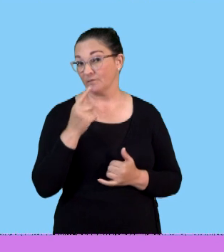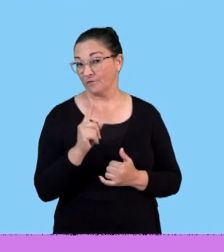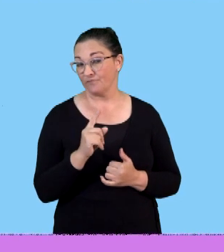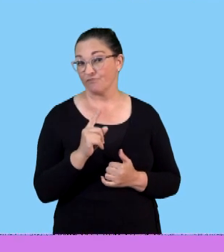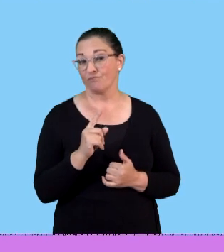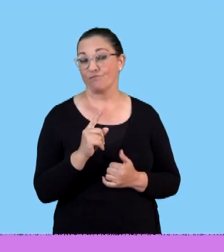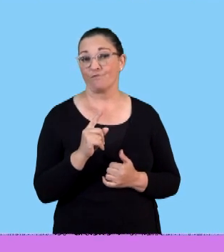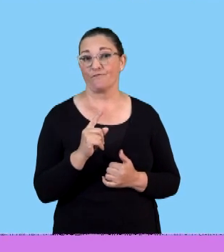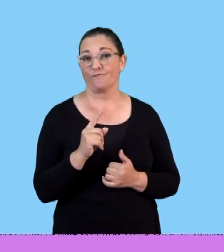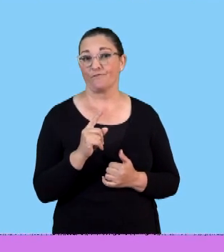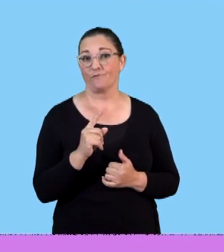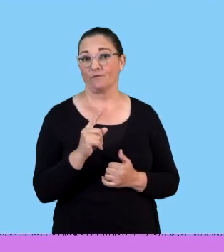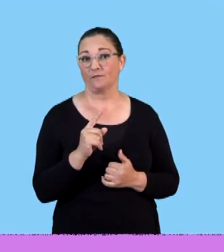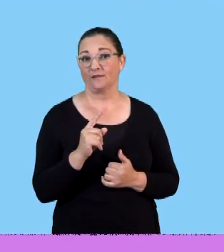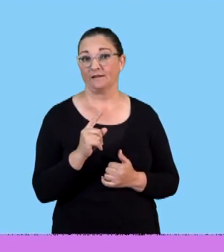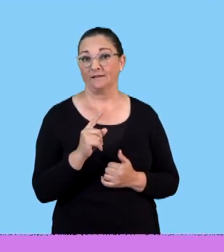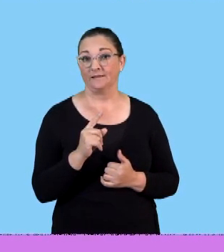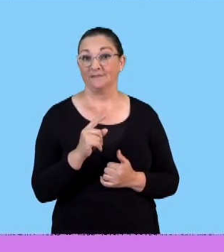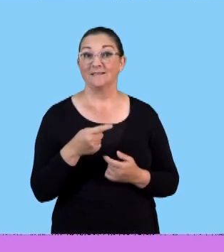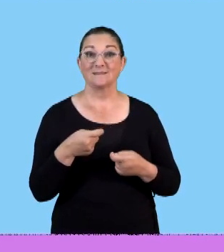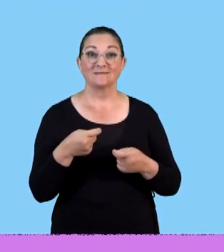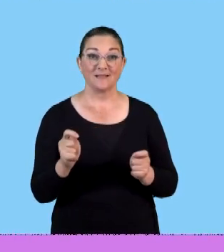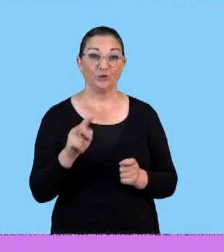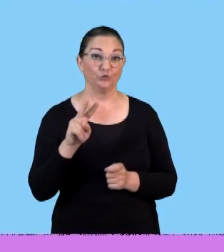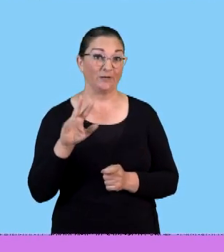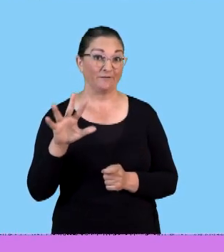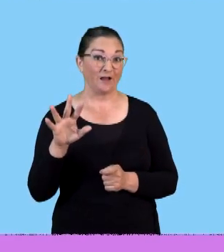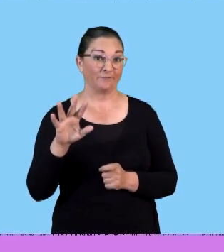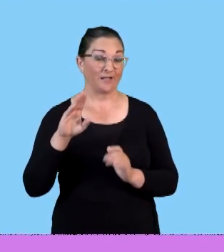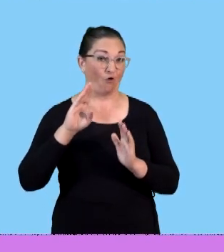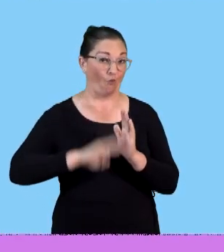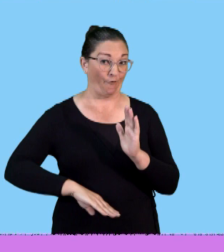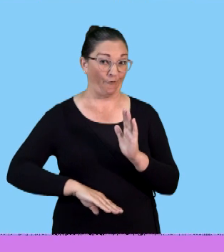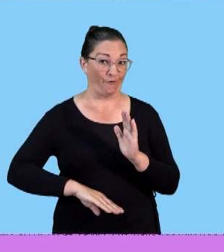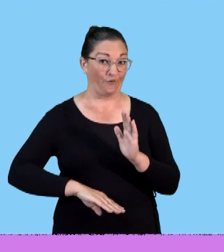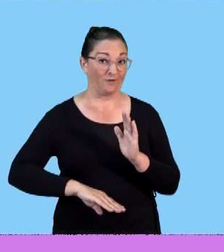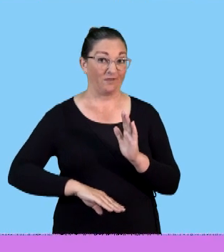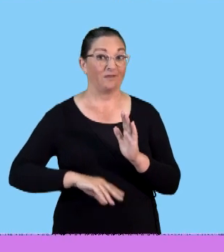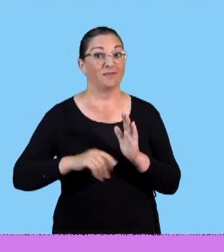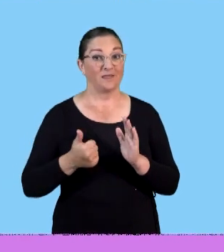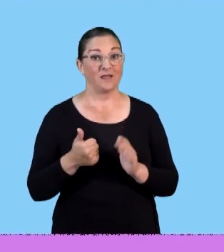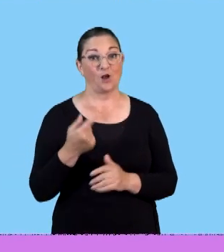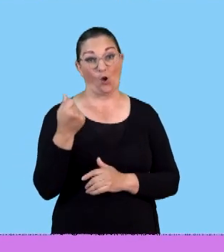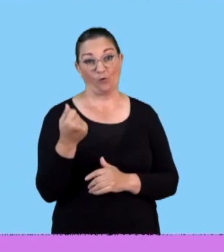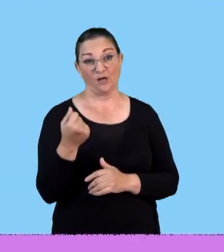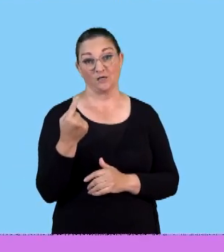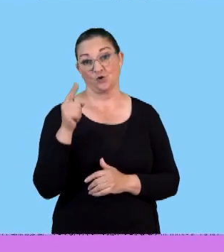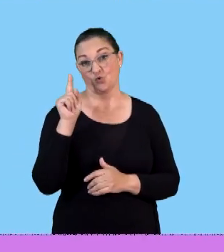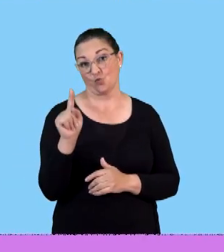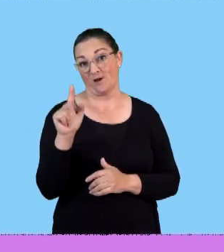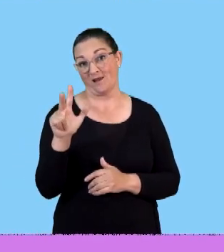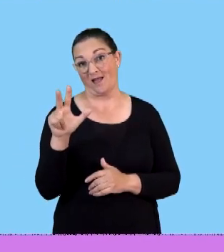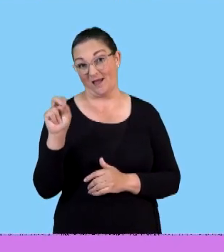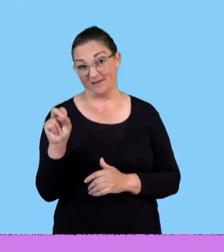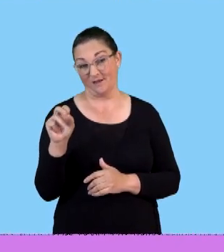remember we said, it says here, there's a sale, 25% discount, and then also the price of tiles